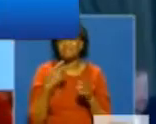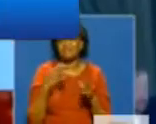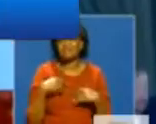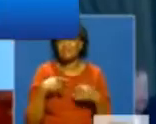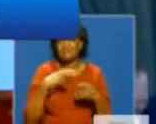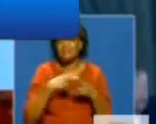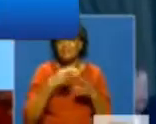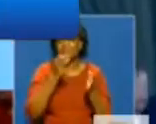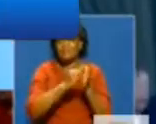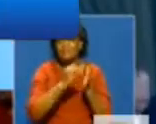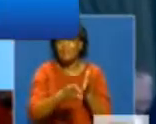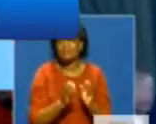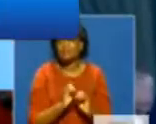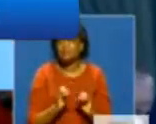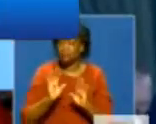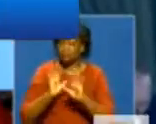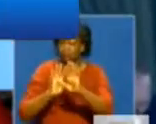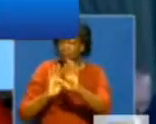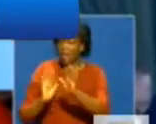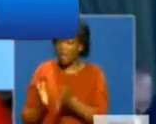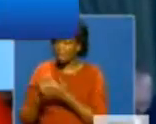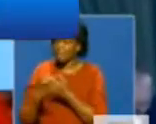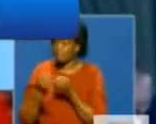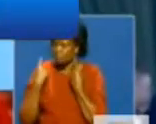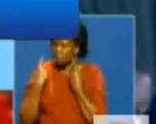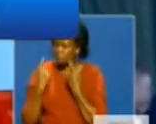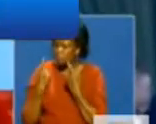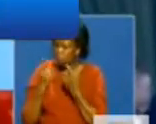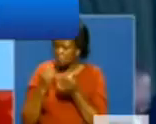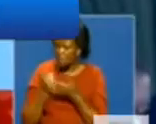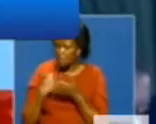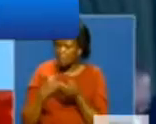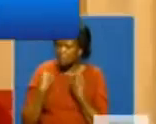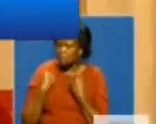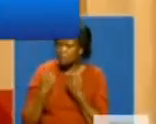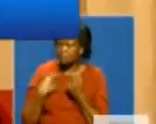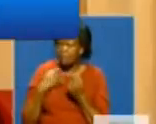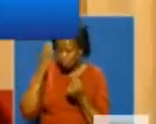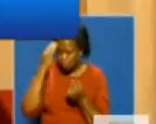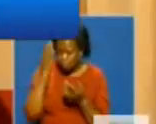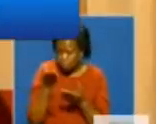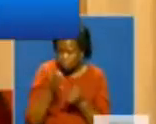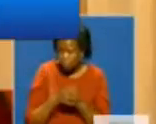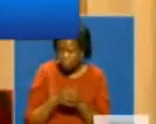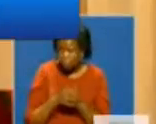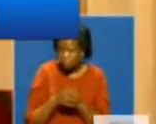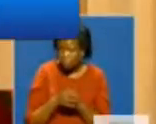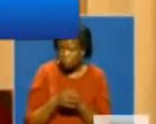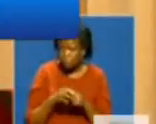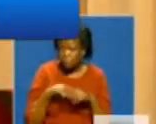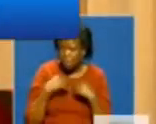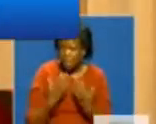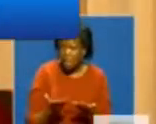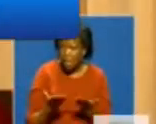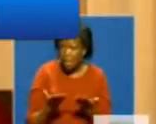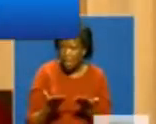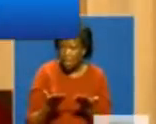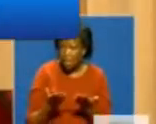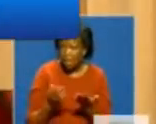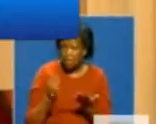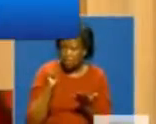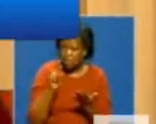my Lord. Please assist me. You see, it's my business to understand this thing. And I want to know, how is